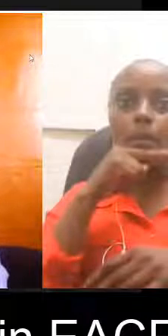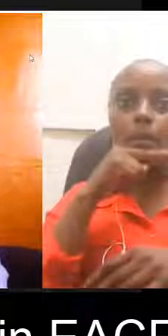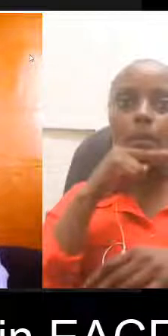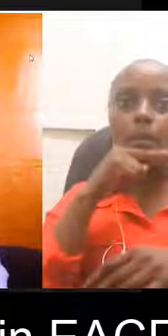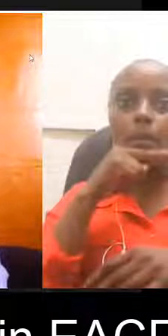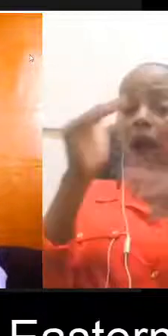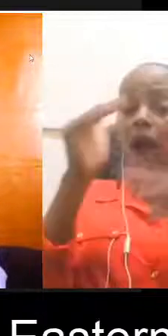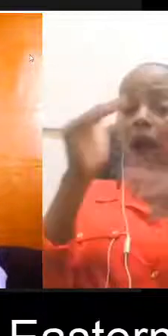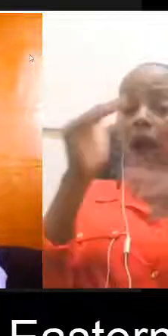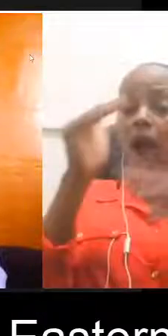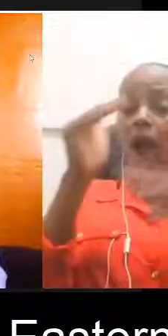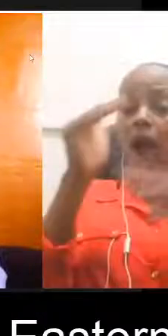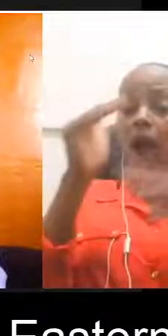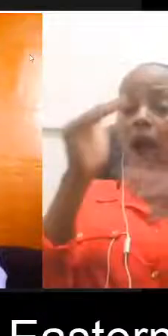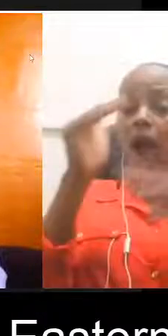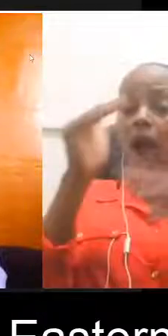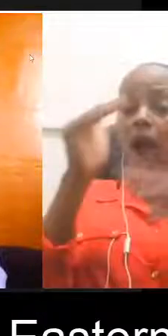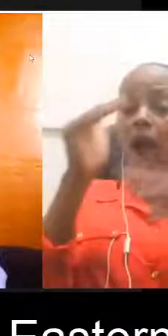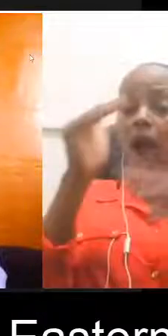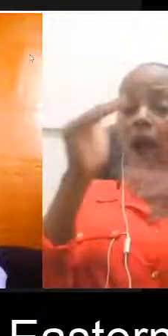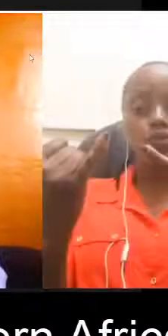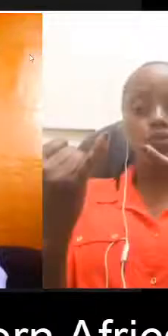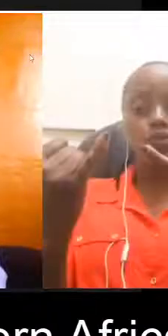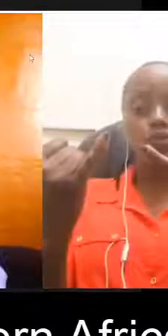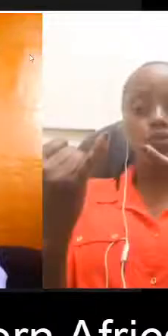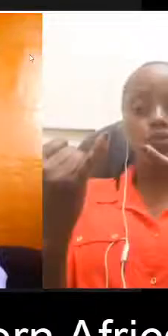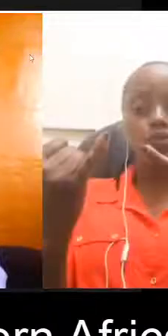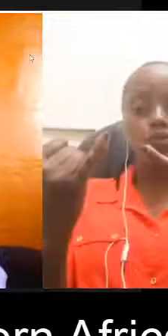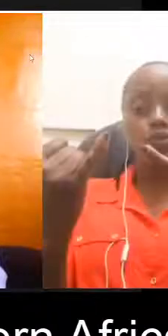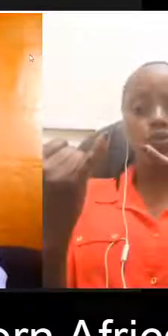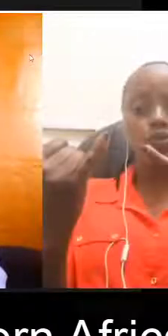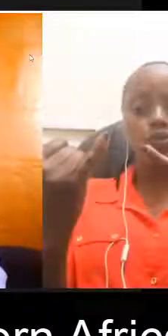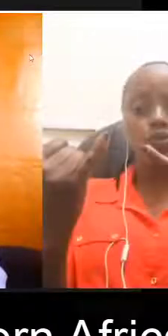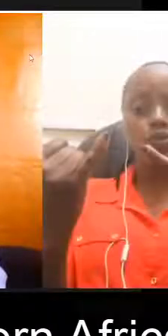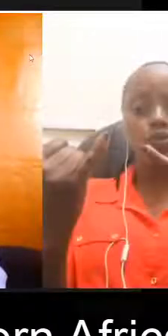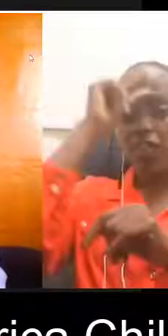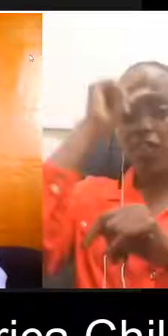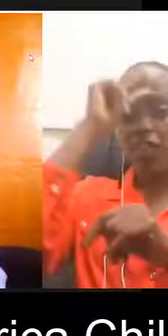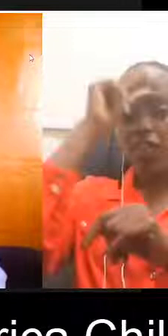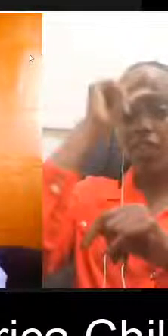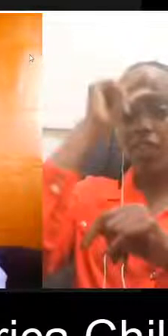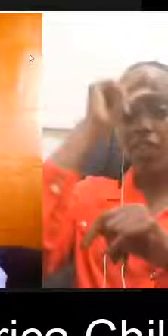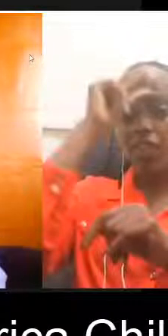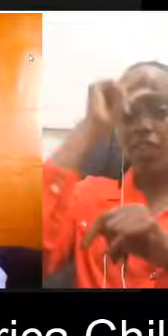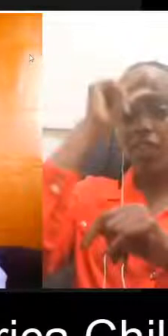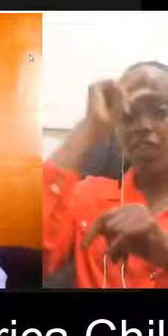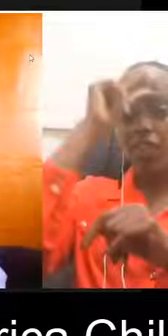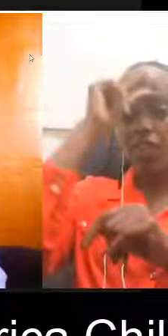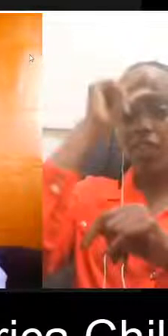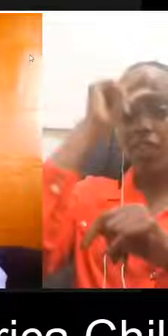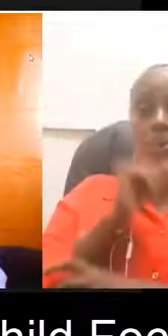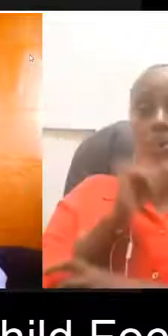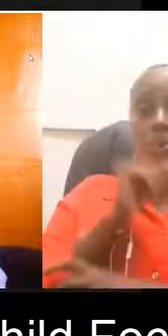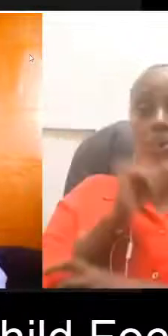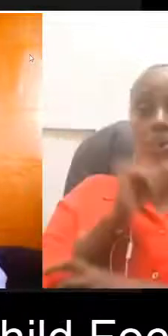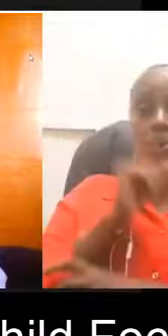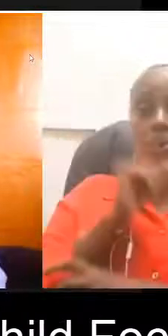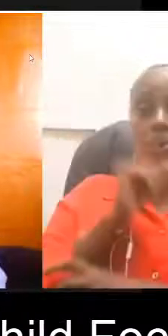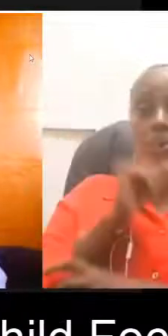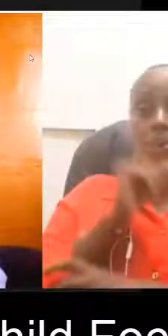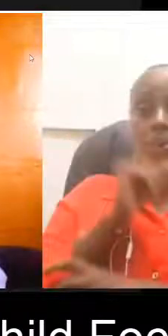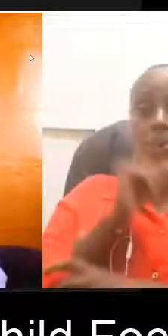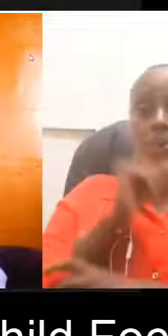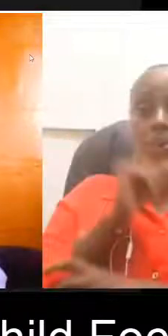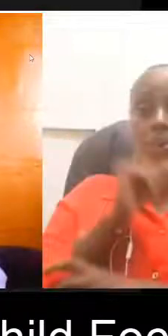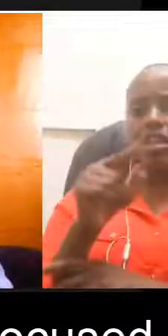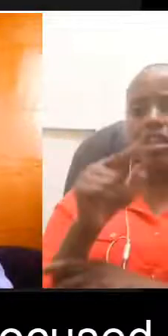continental level. Various governments have realized that there is a gap, and they are exploiting that gap